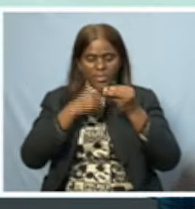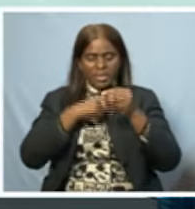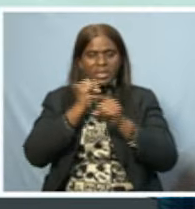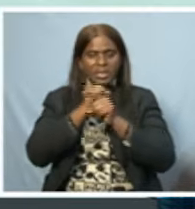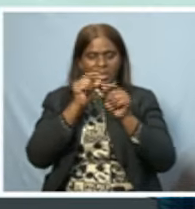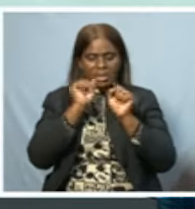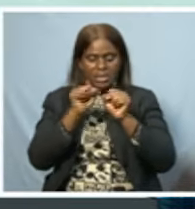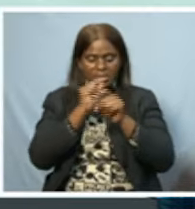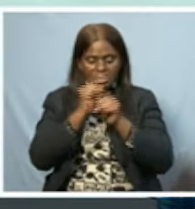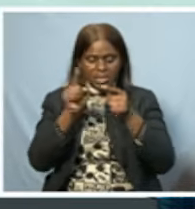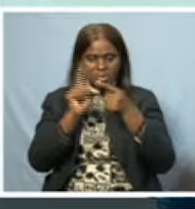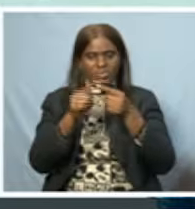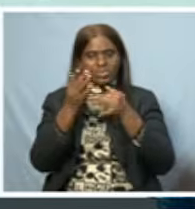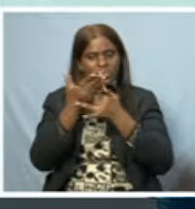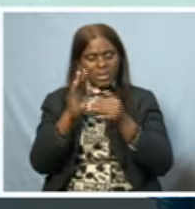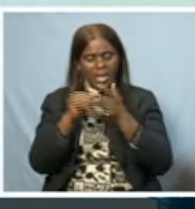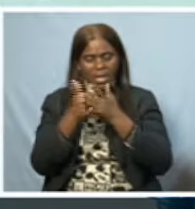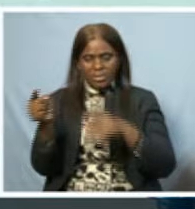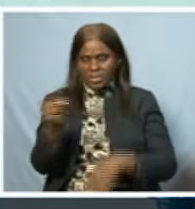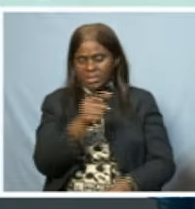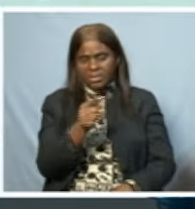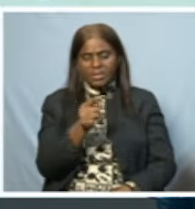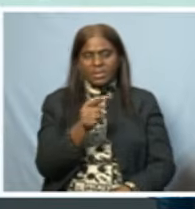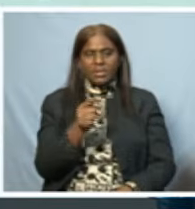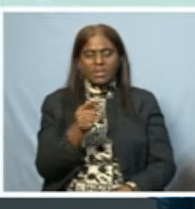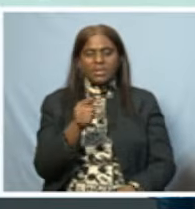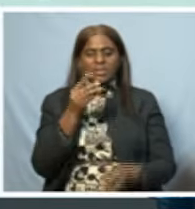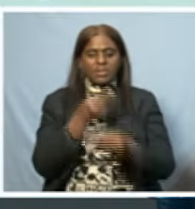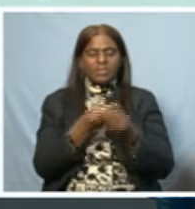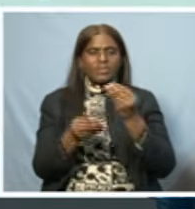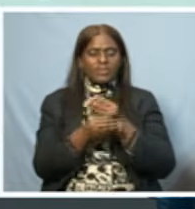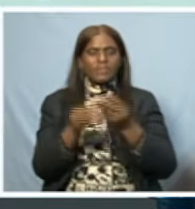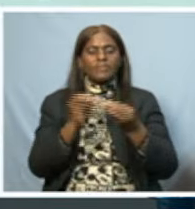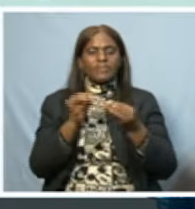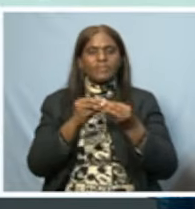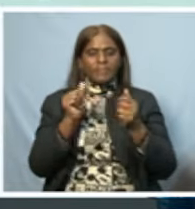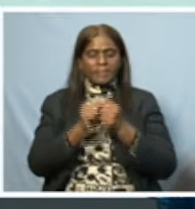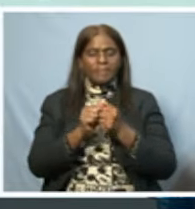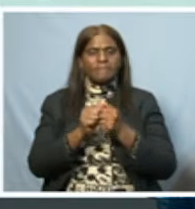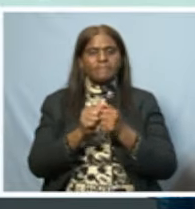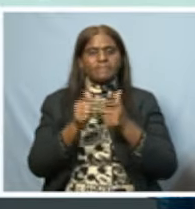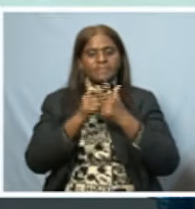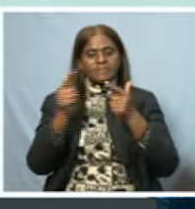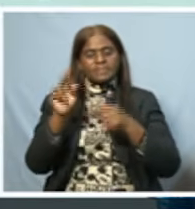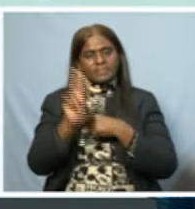time, which surrounding procurement. The dumping site, all the is not